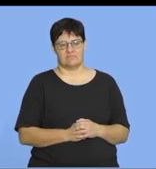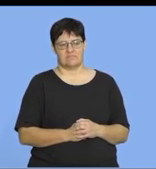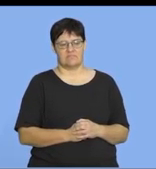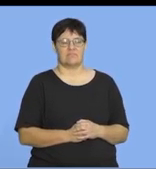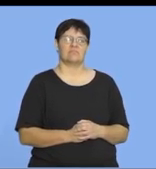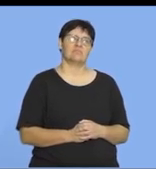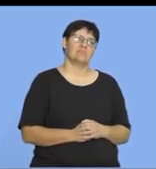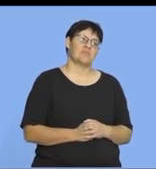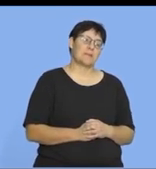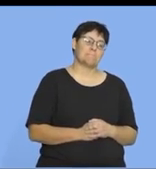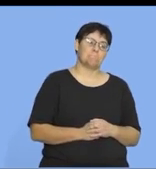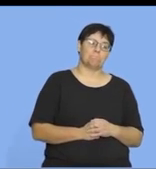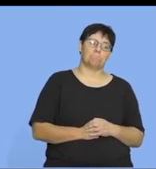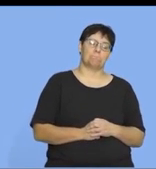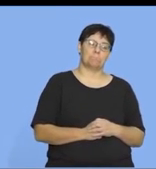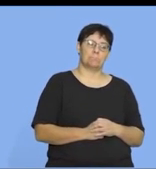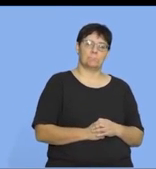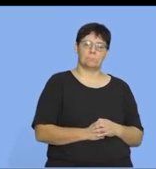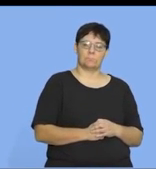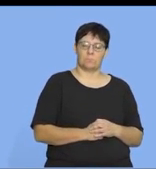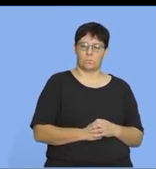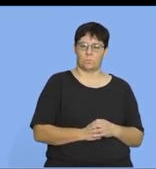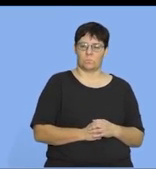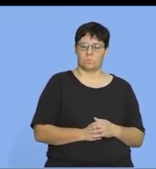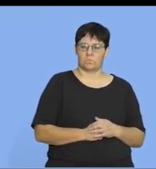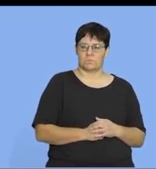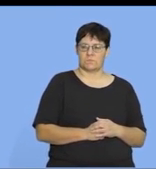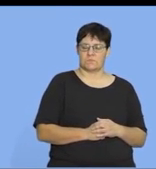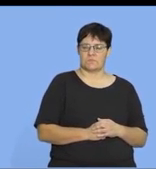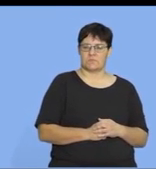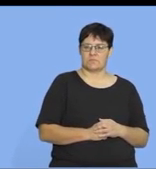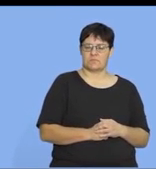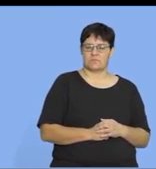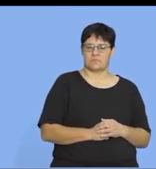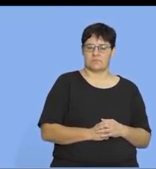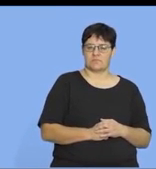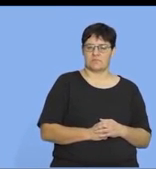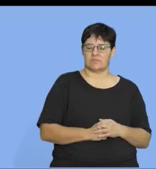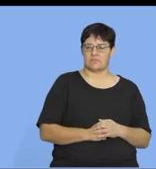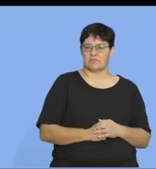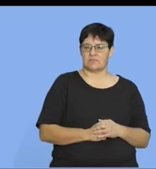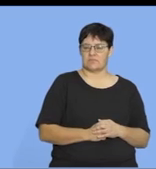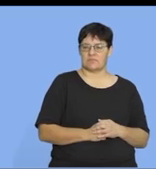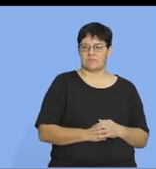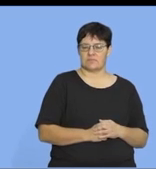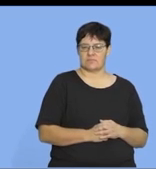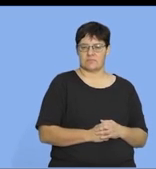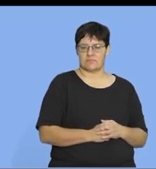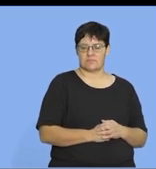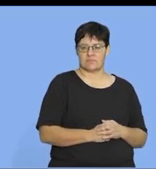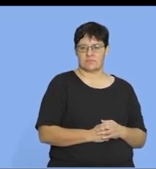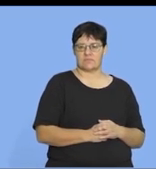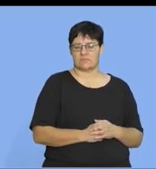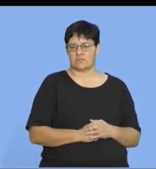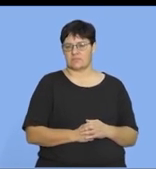Okay, what's going to happen now? After writing, what are you going to do? I've got to finish the answer to this question. And the paper, what are you going to do? Oh